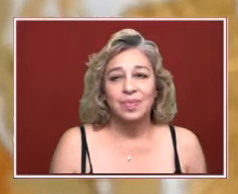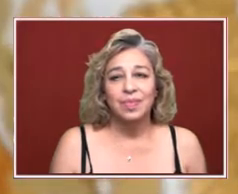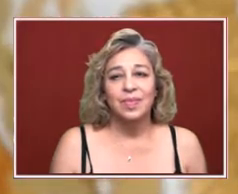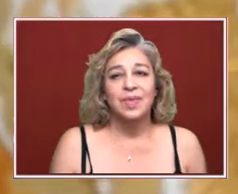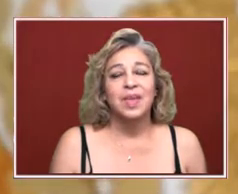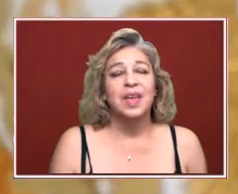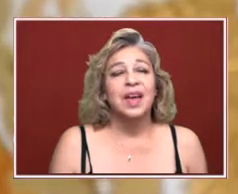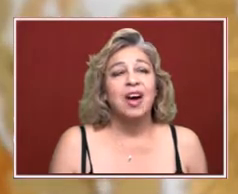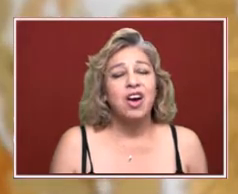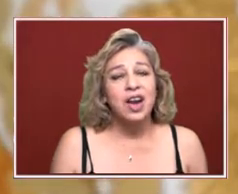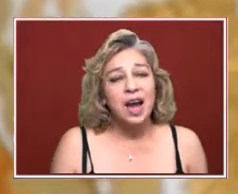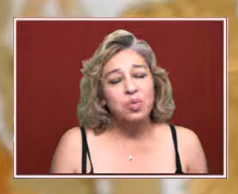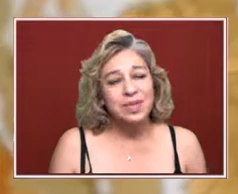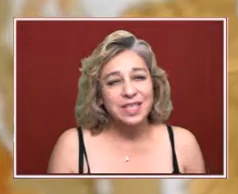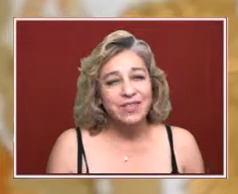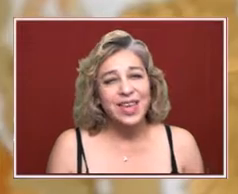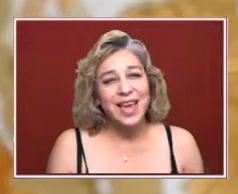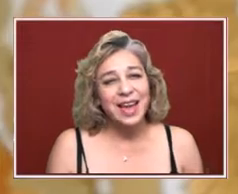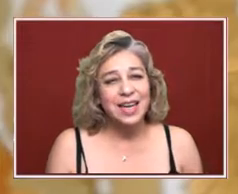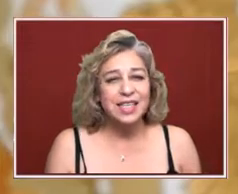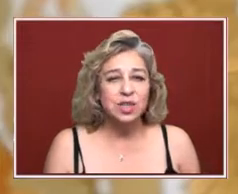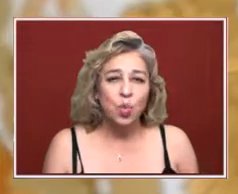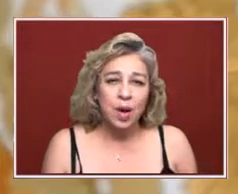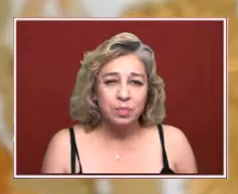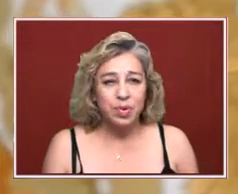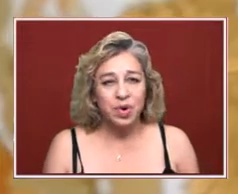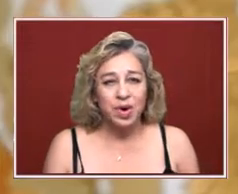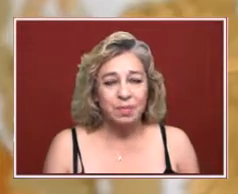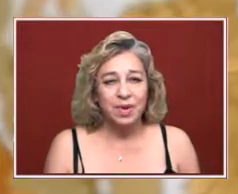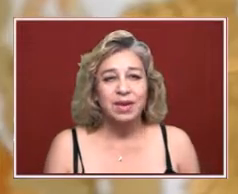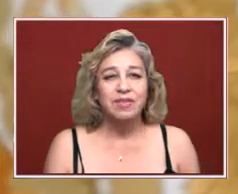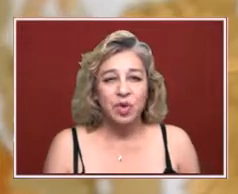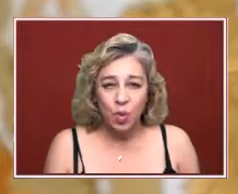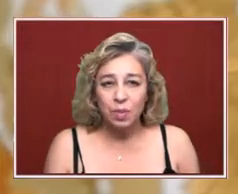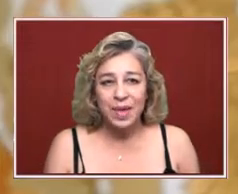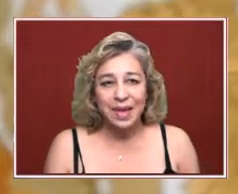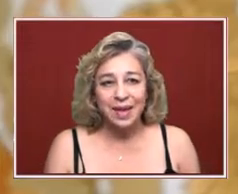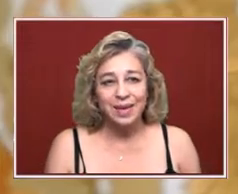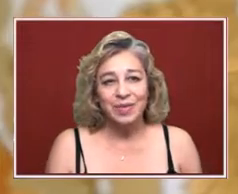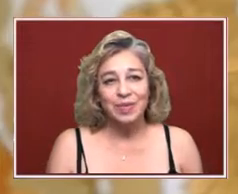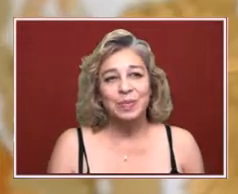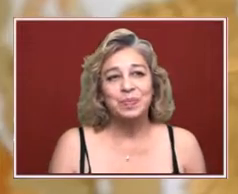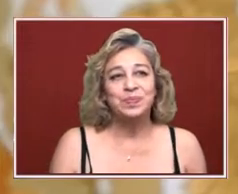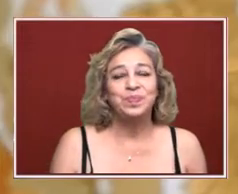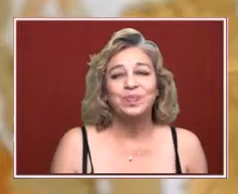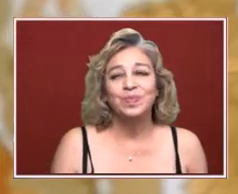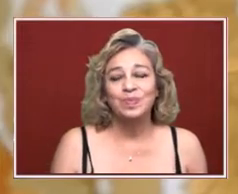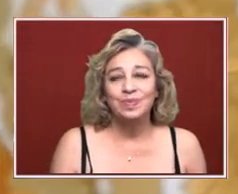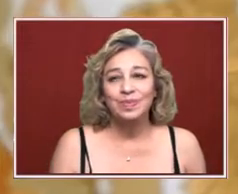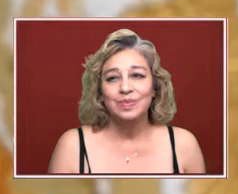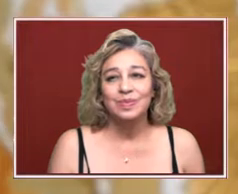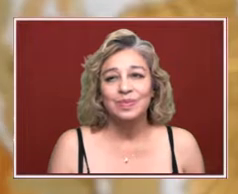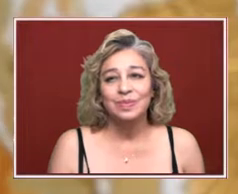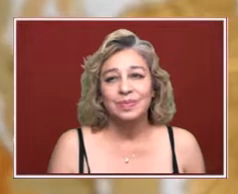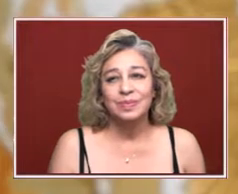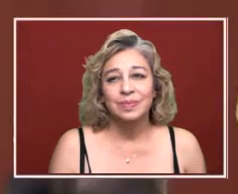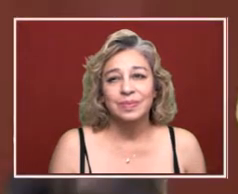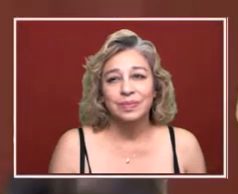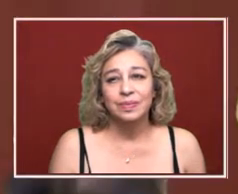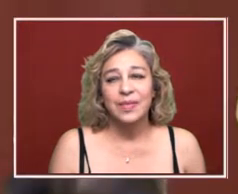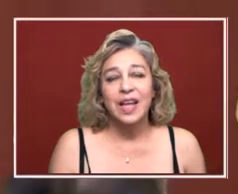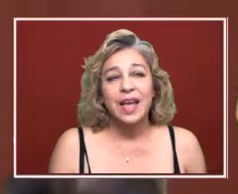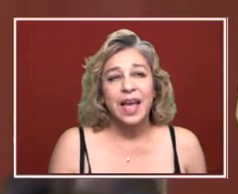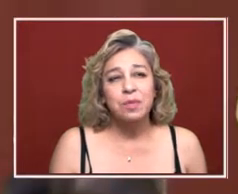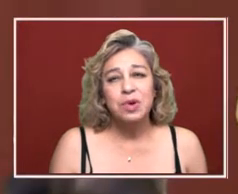bienestar. Are now receiving at least one program for well-being. Y lo más